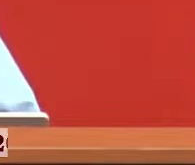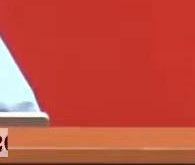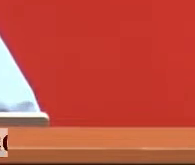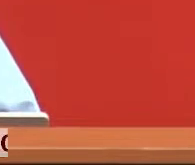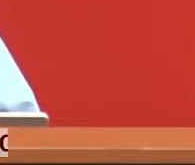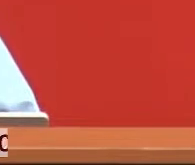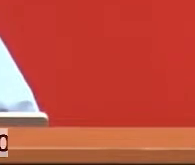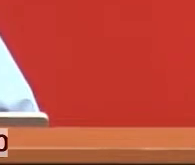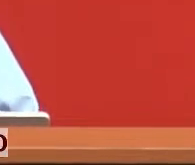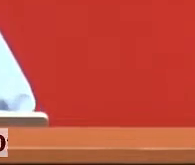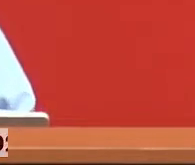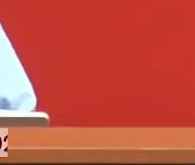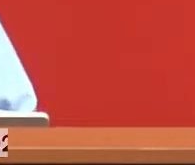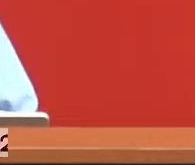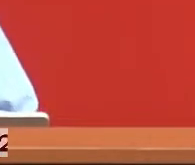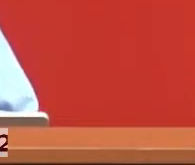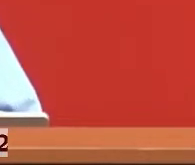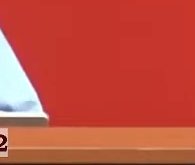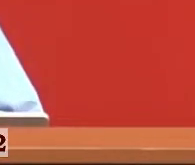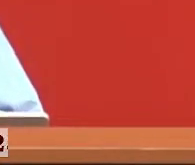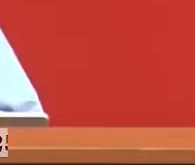Majority Leader.